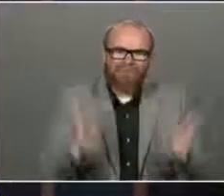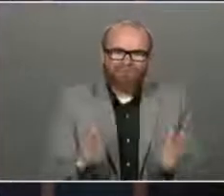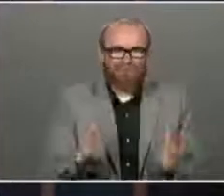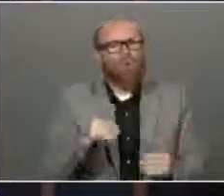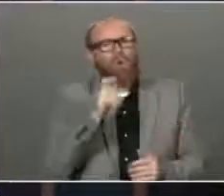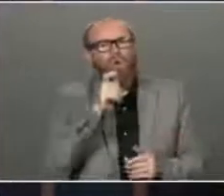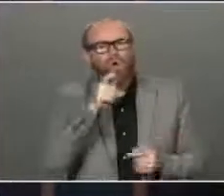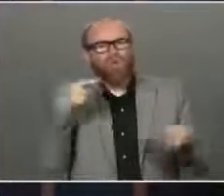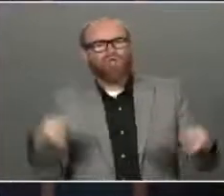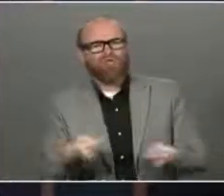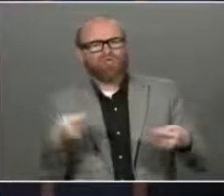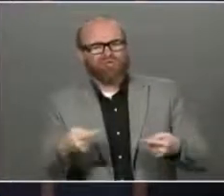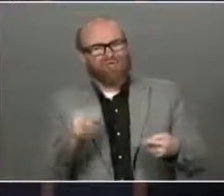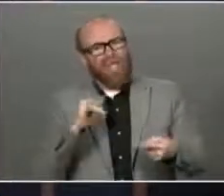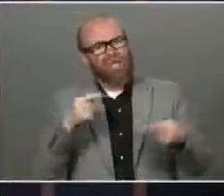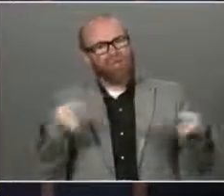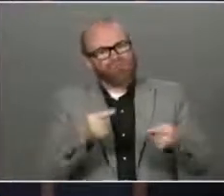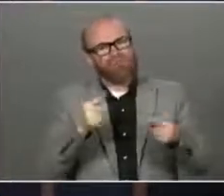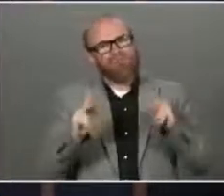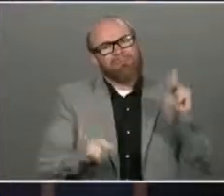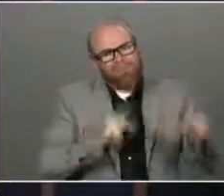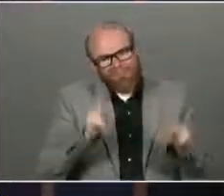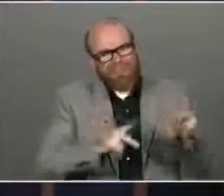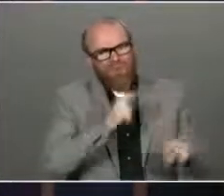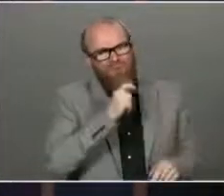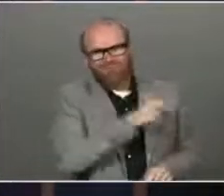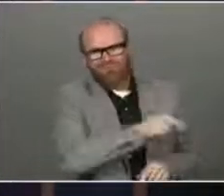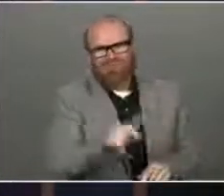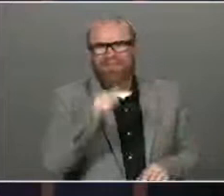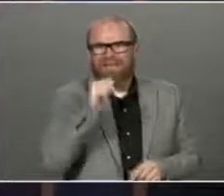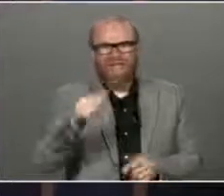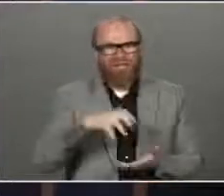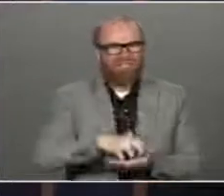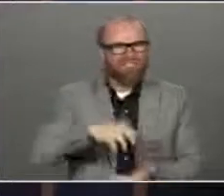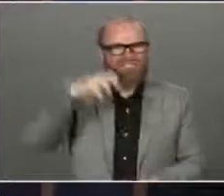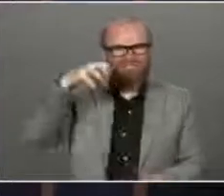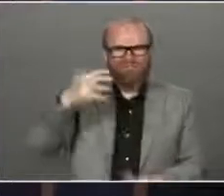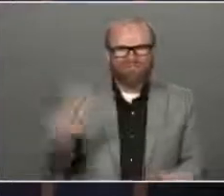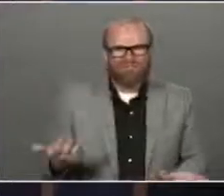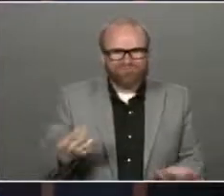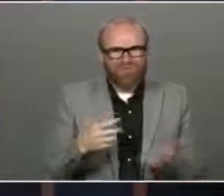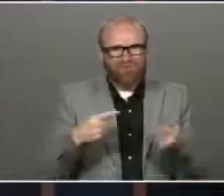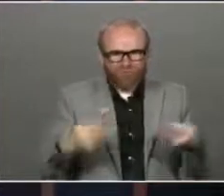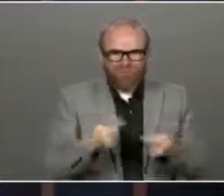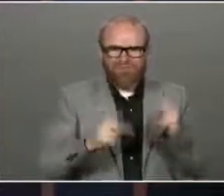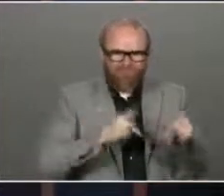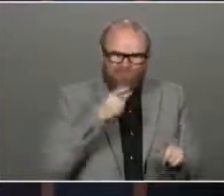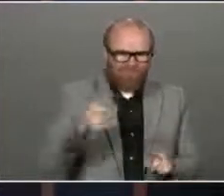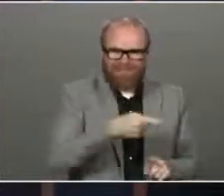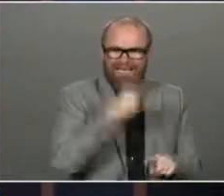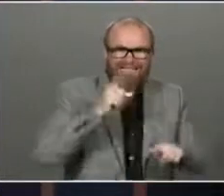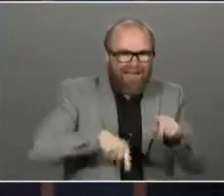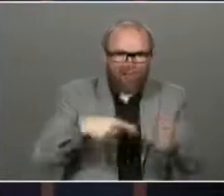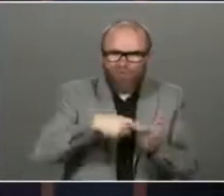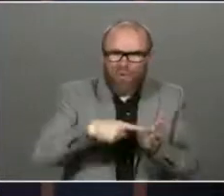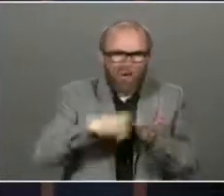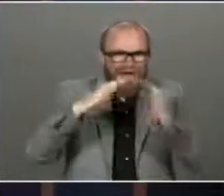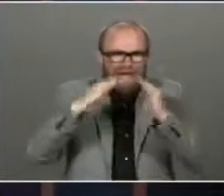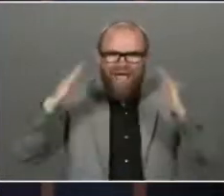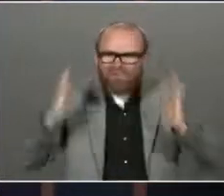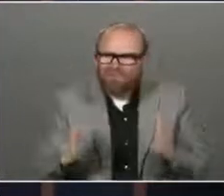hurts. It hurts people at the lower end of the socioeconomic scale. And so while